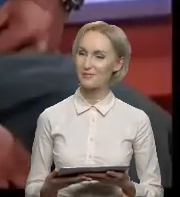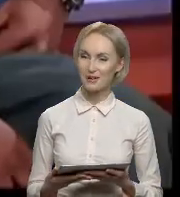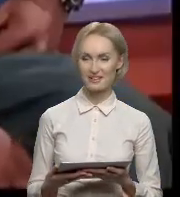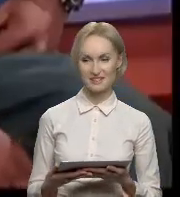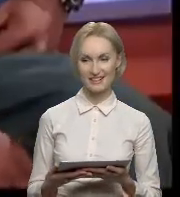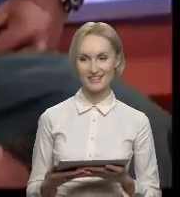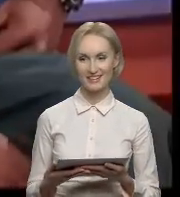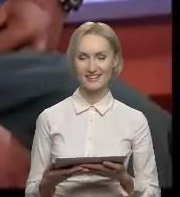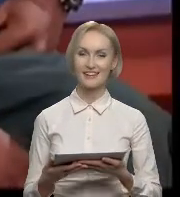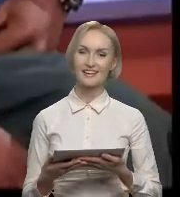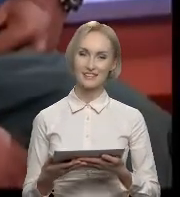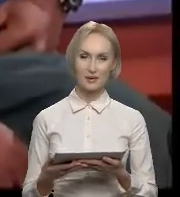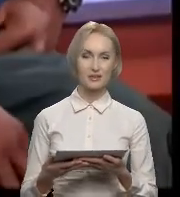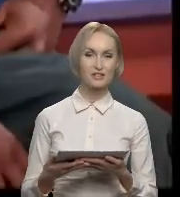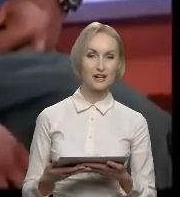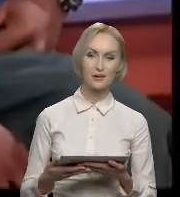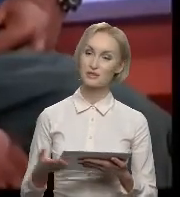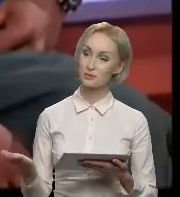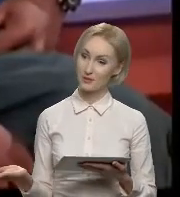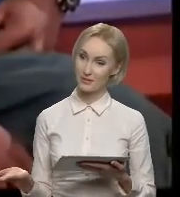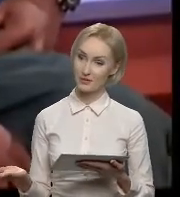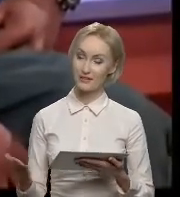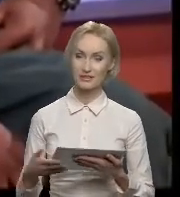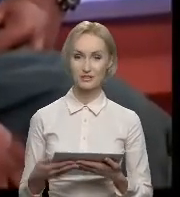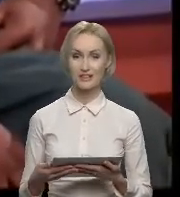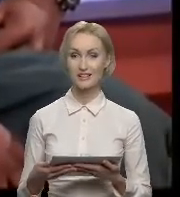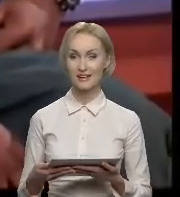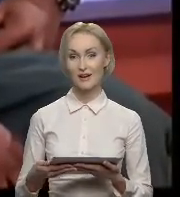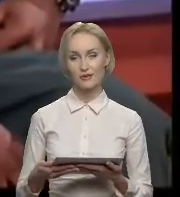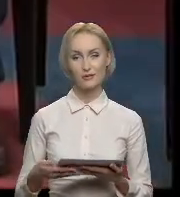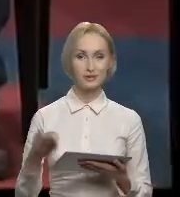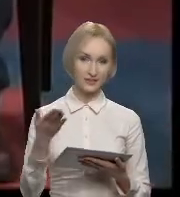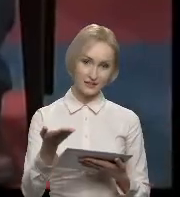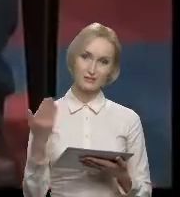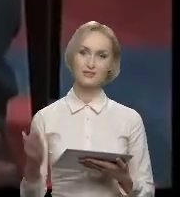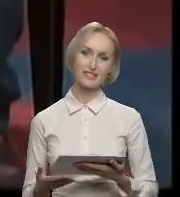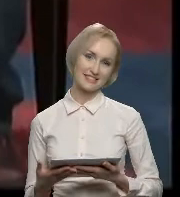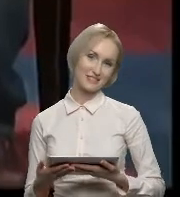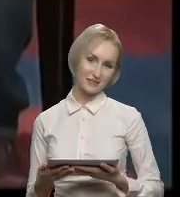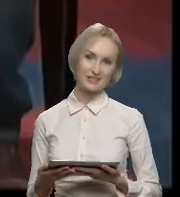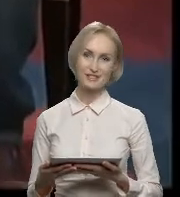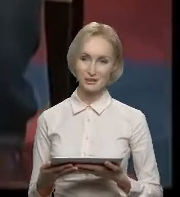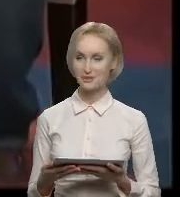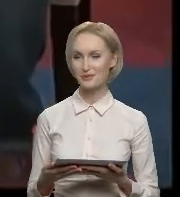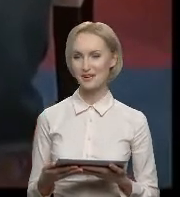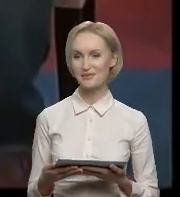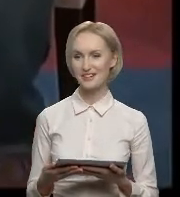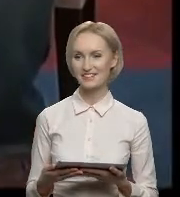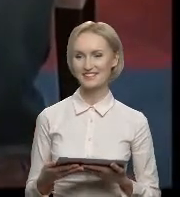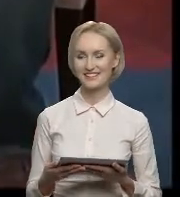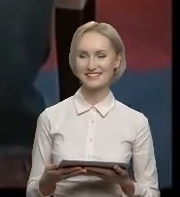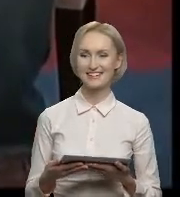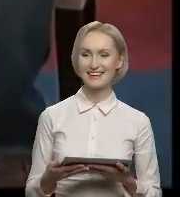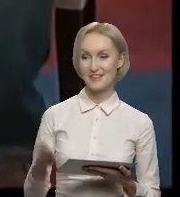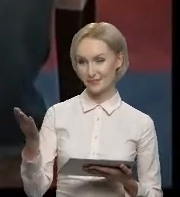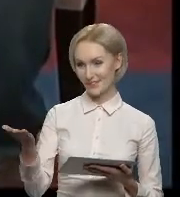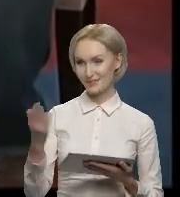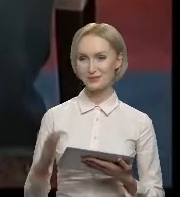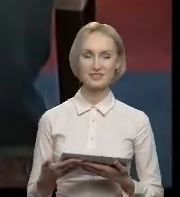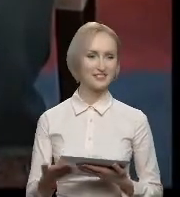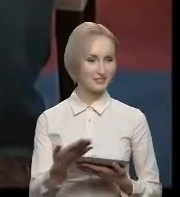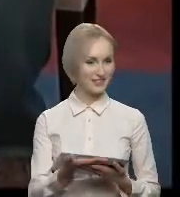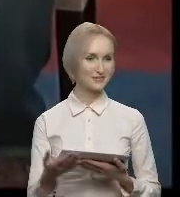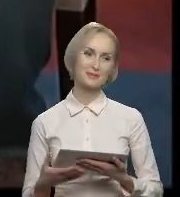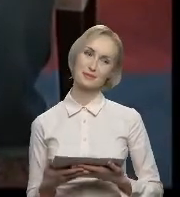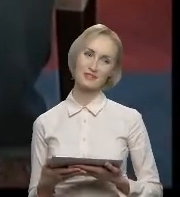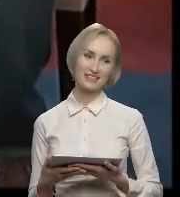DNA drop. It's always better to have a fiance or a lover have a good relationship with your mama. What is the relationship between your